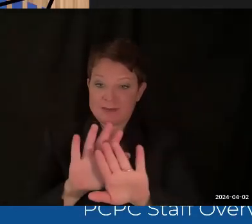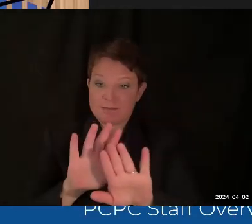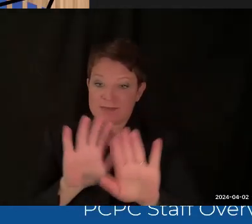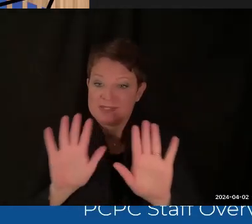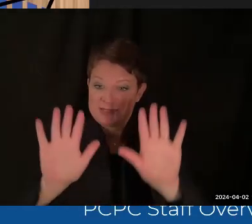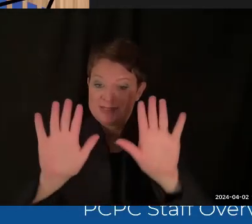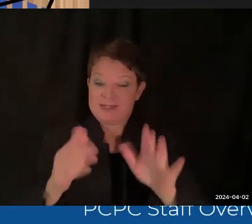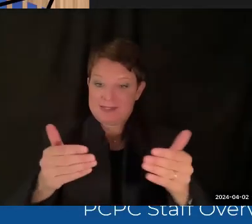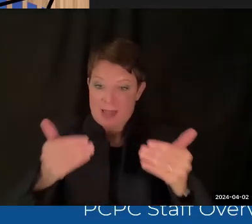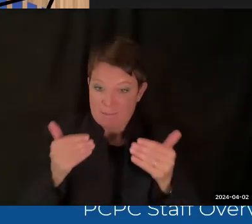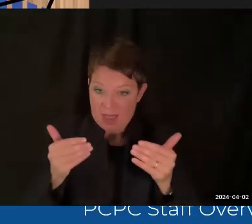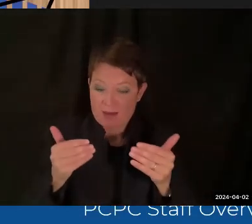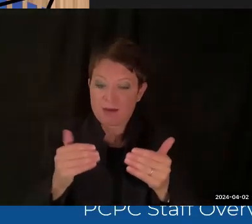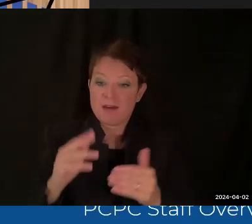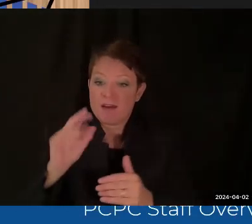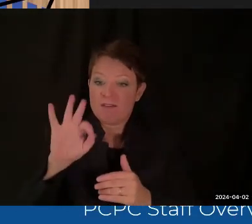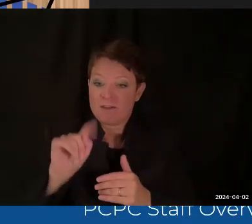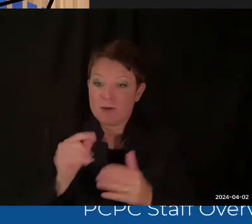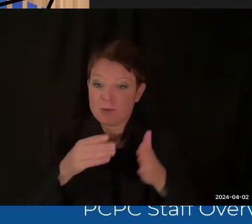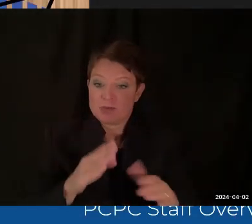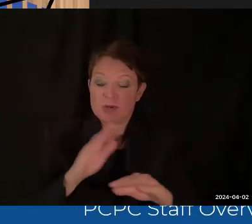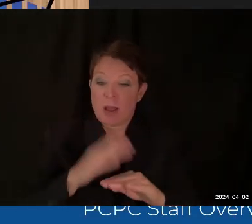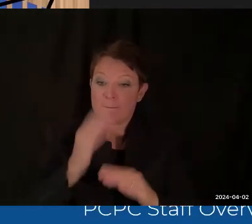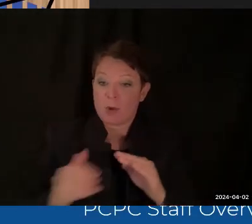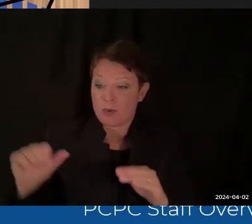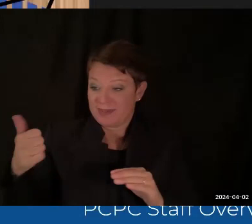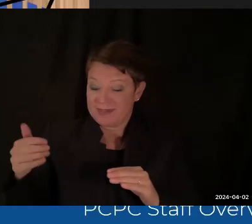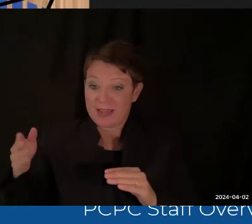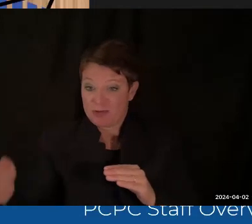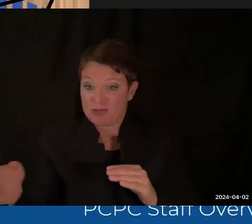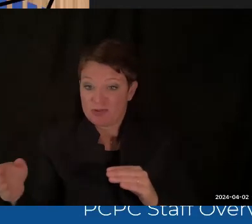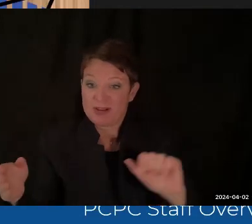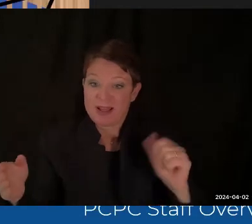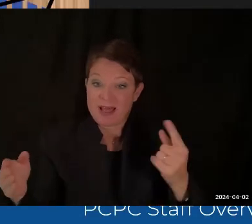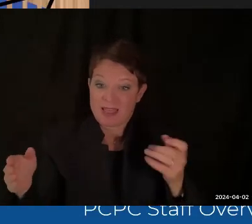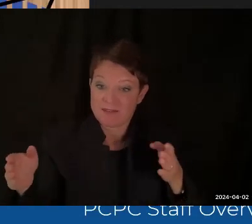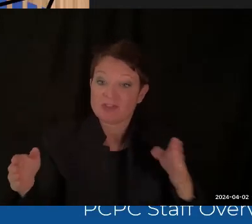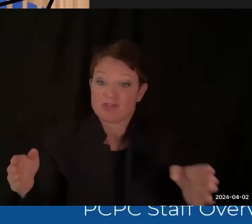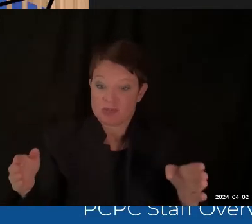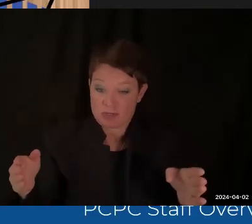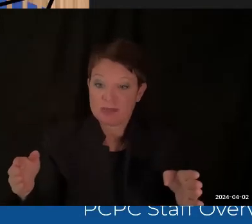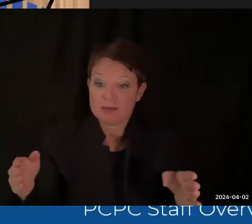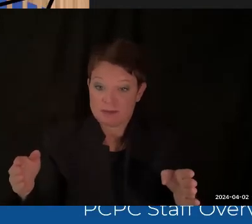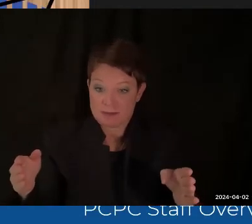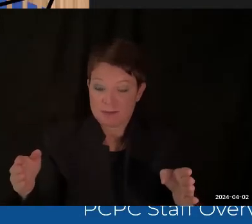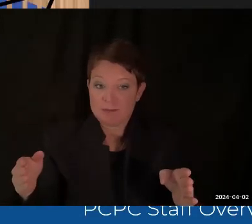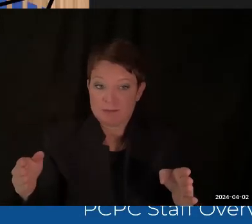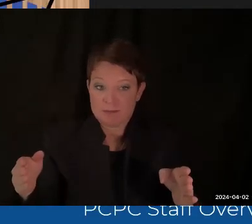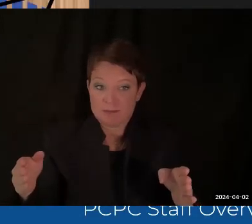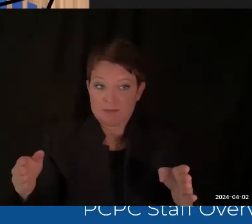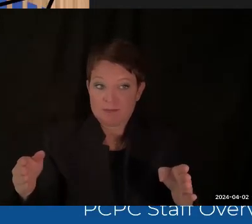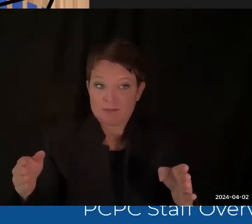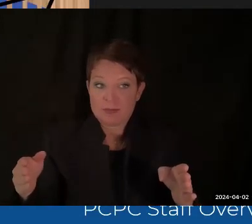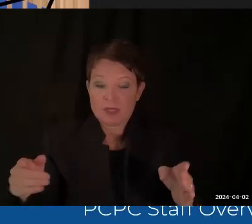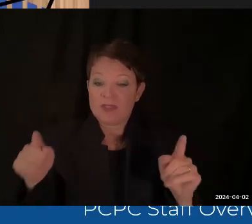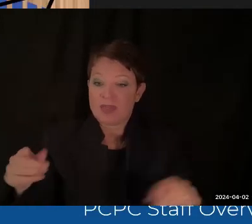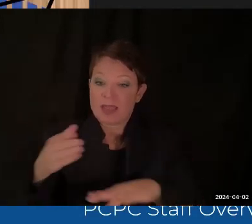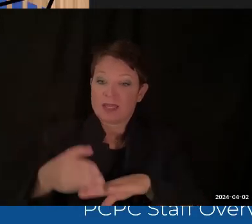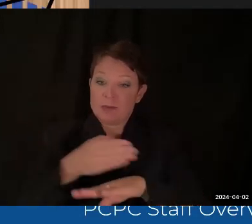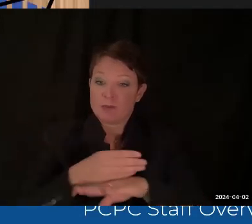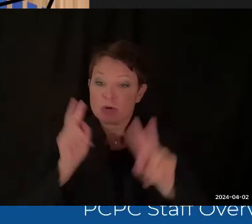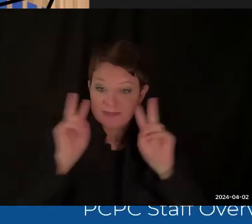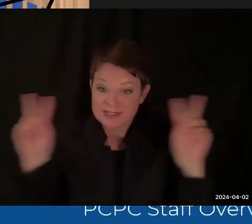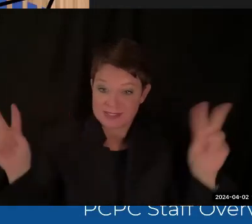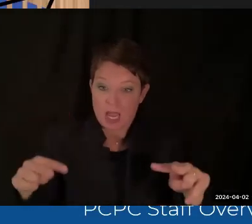at Filbert Street entrances on both the 10th and 11th Street sides of the building. These could improve sight